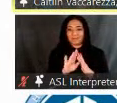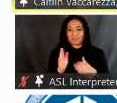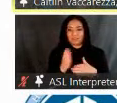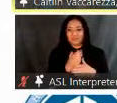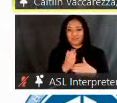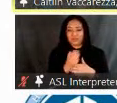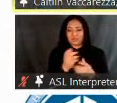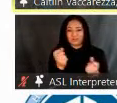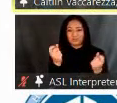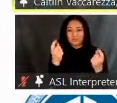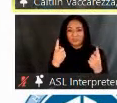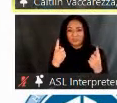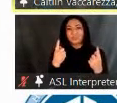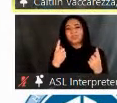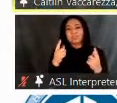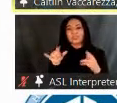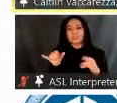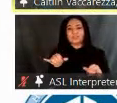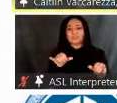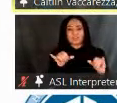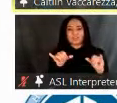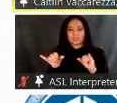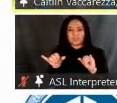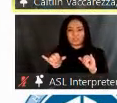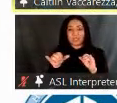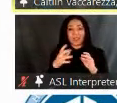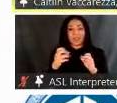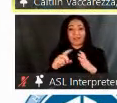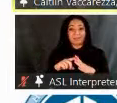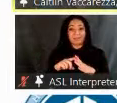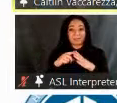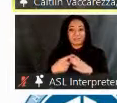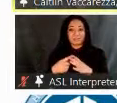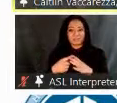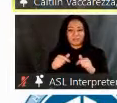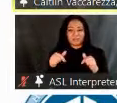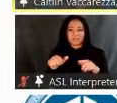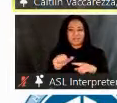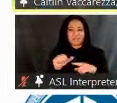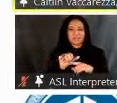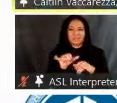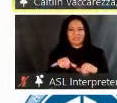various settings and how implementation of these standards vary in practice.